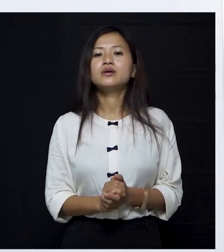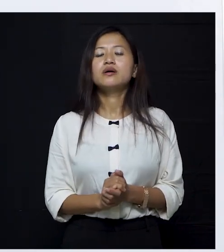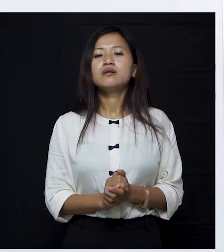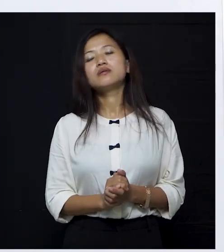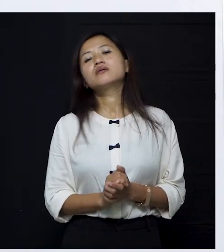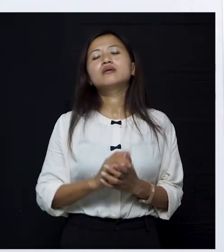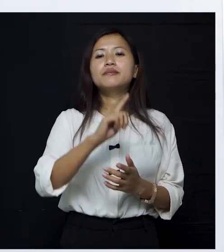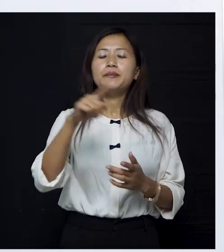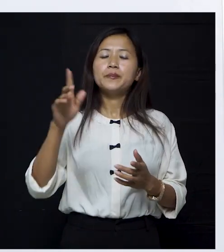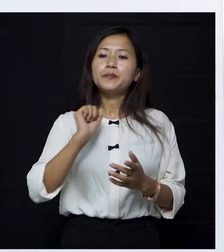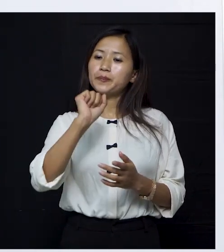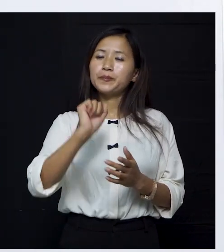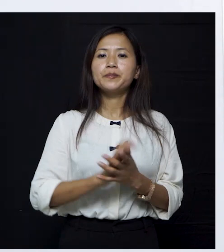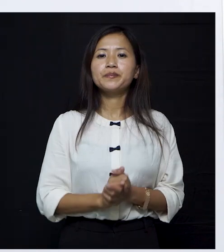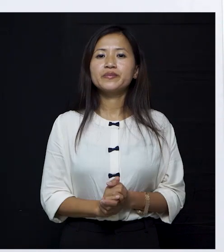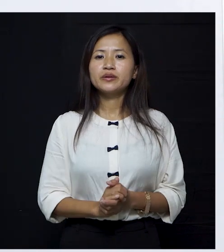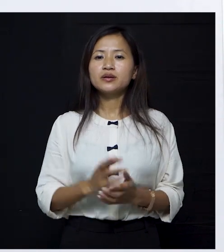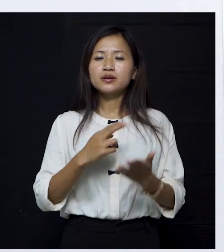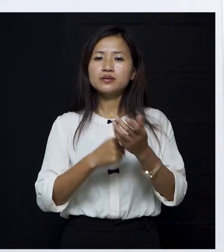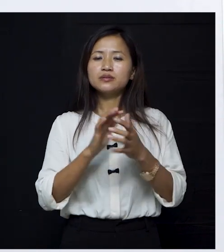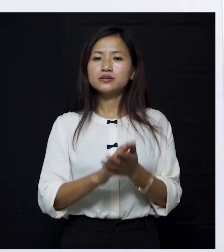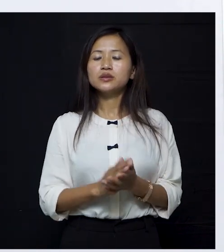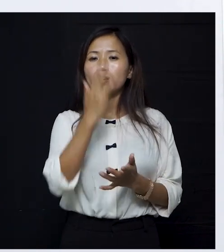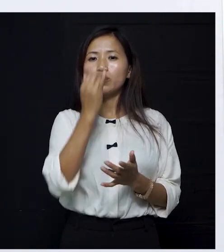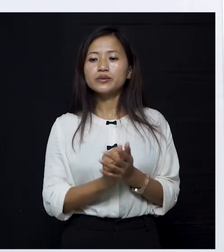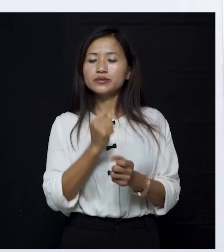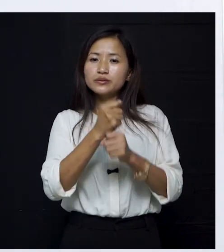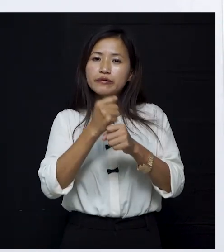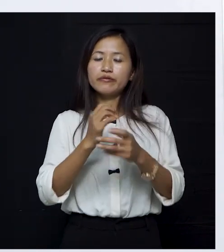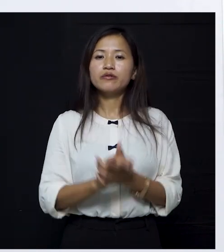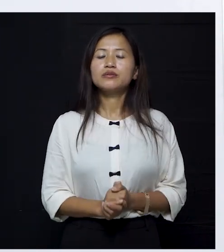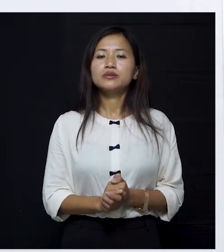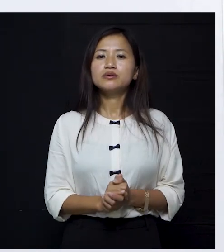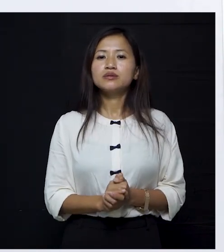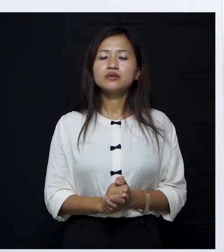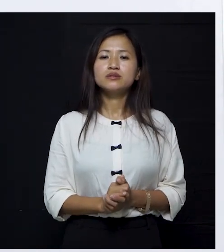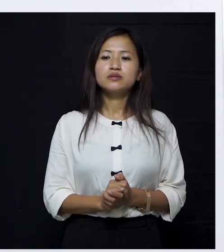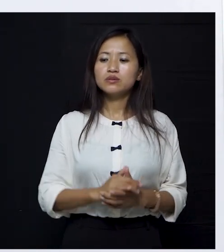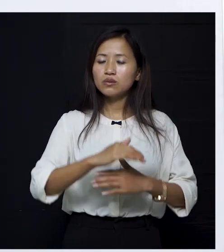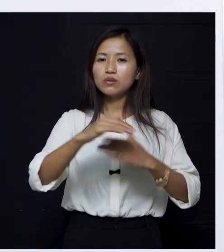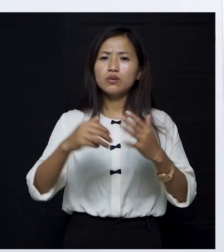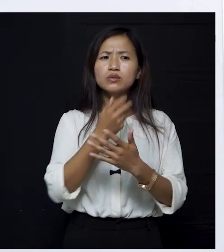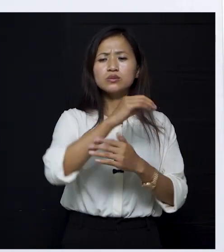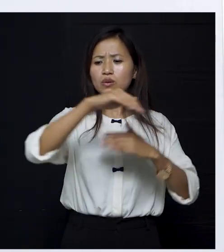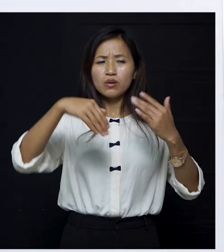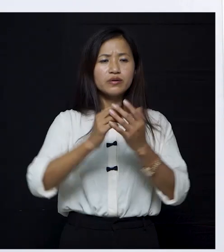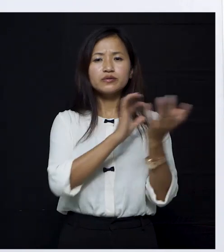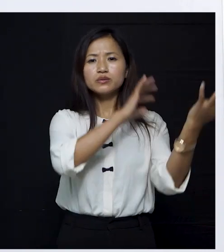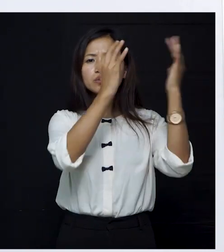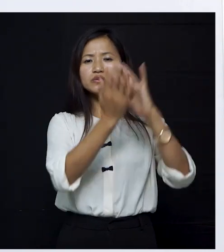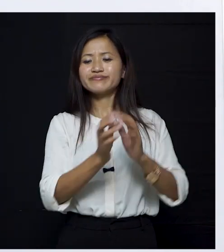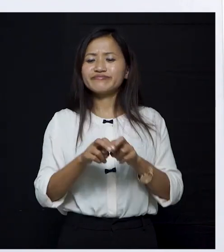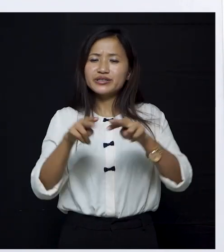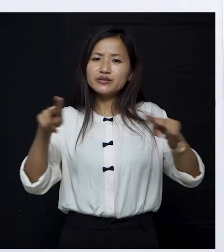our rights. And this is the reason why the government, okay? The government all over the world, they also came up